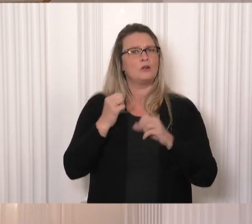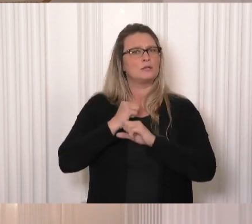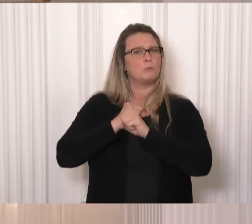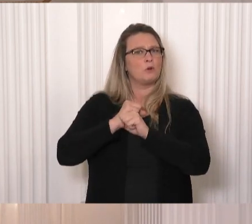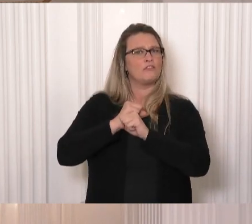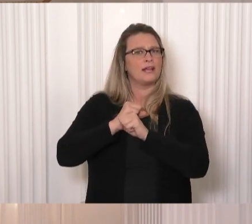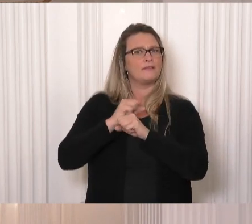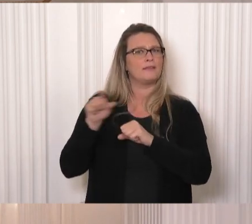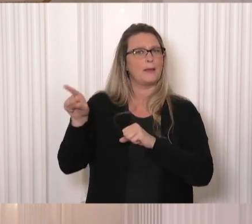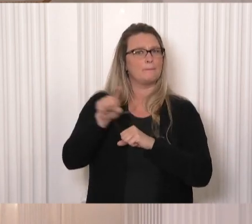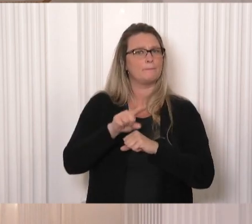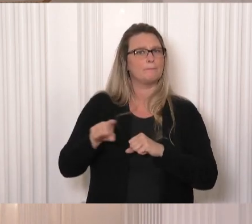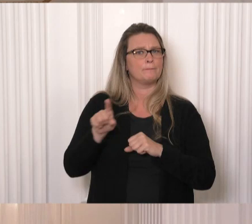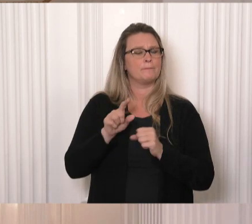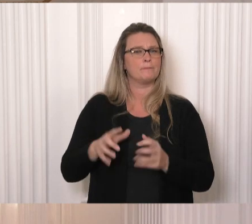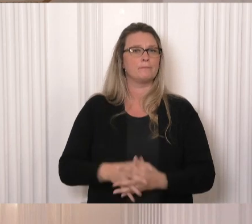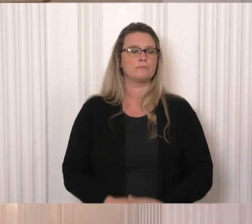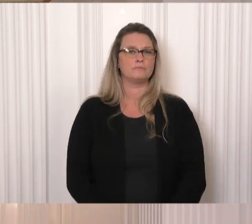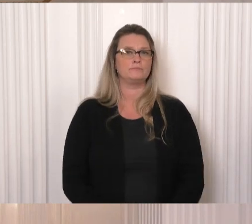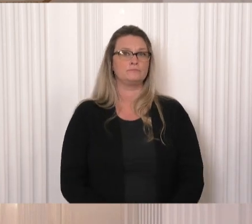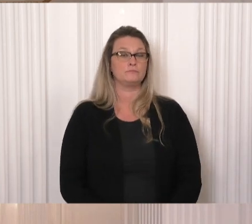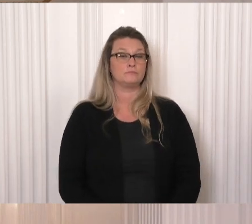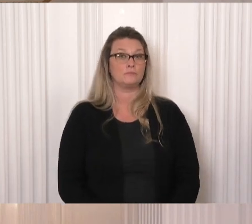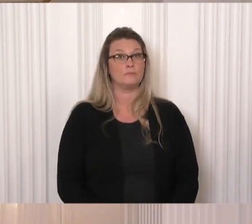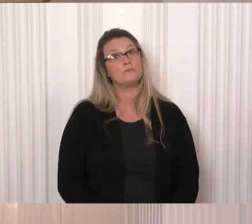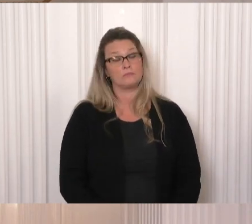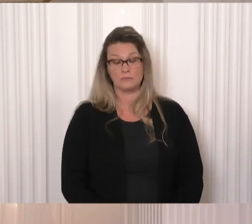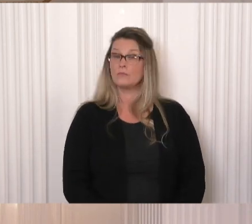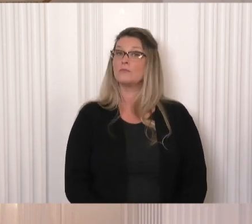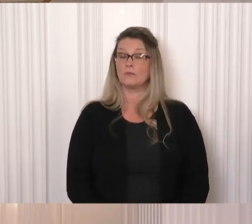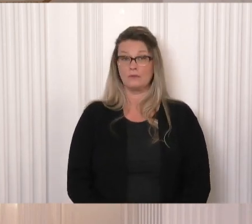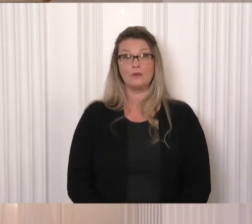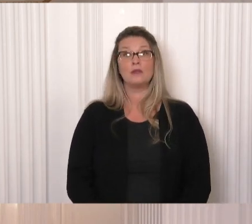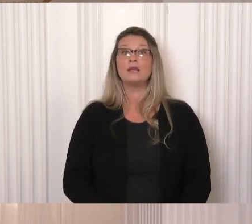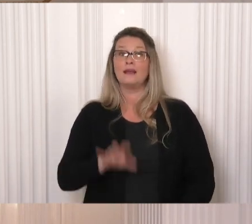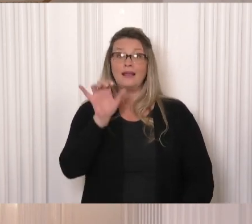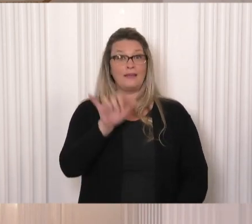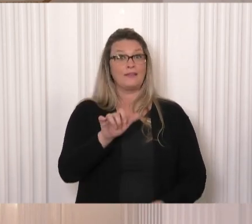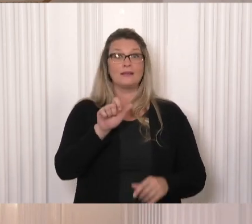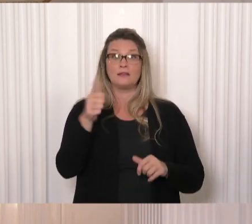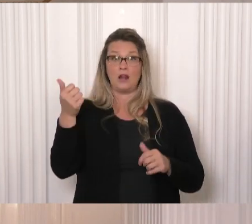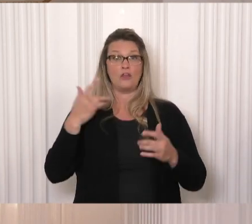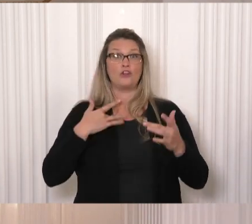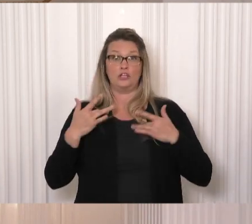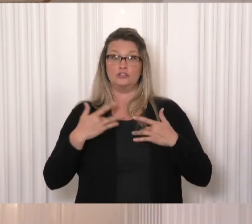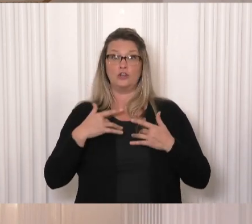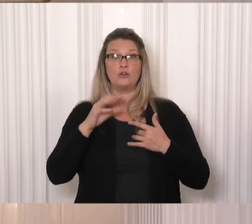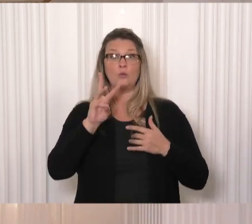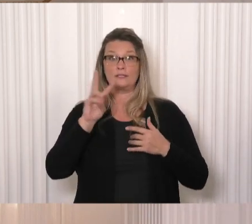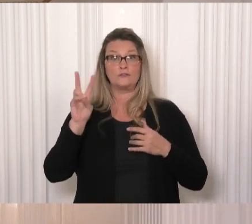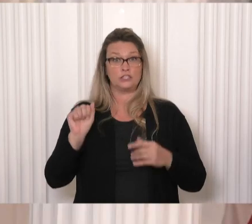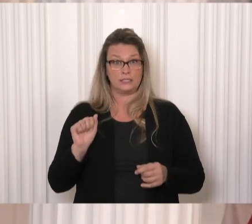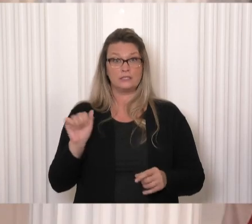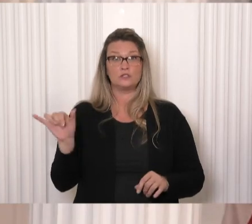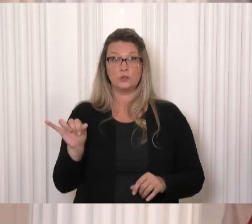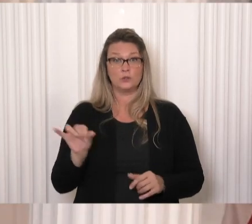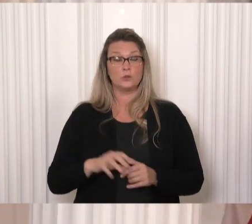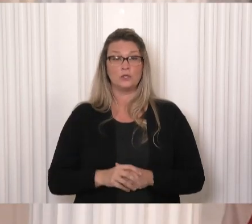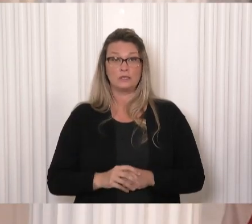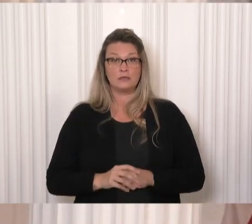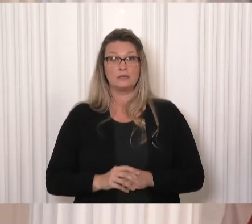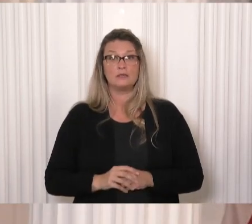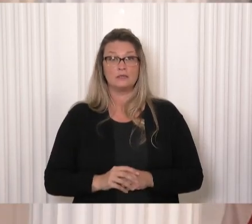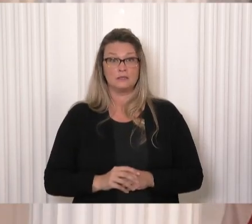Jails and prisons. Sure. Oh, very good. That's another concern for the state of West Virginia, and we